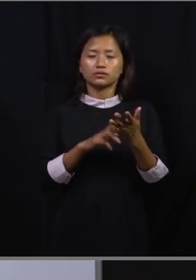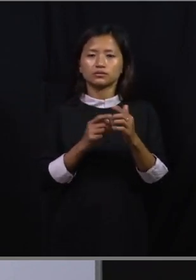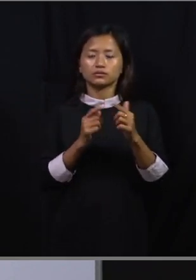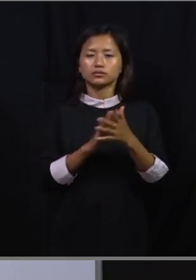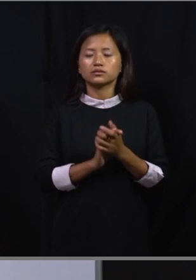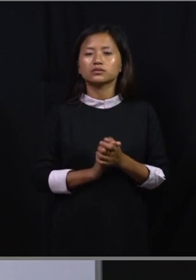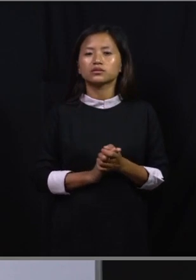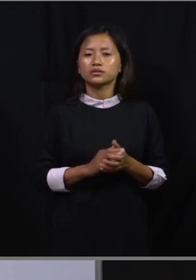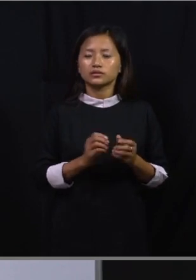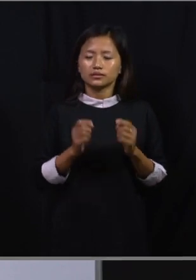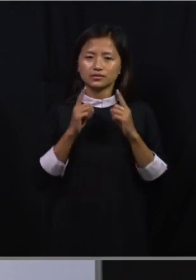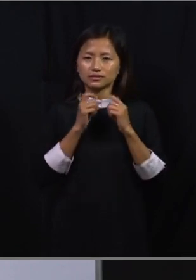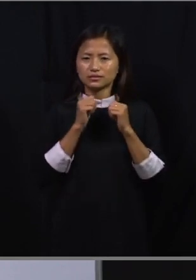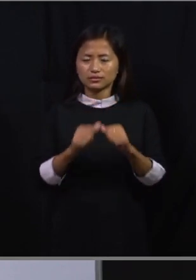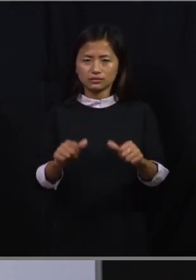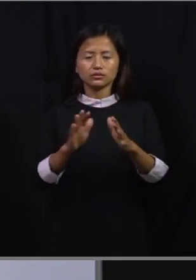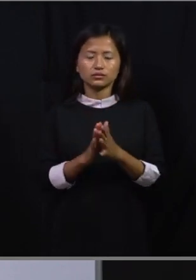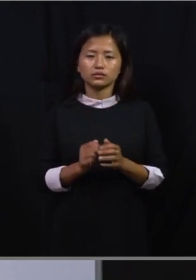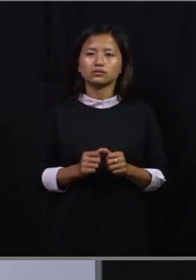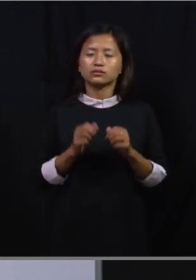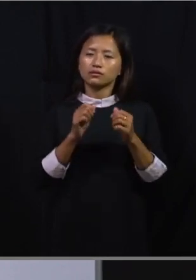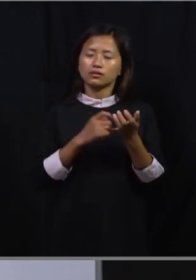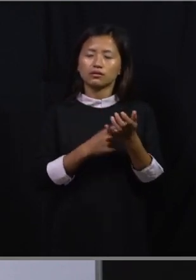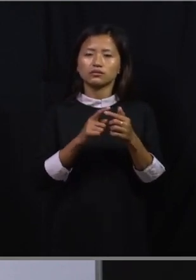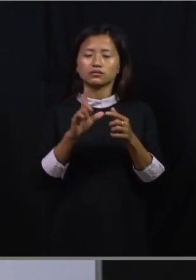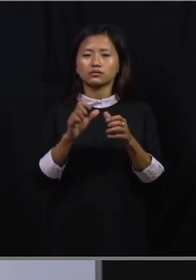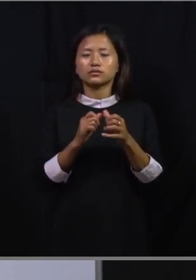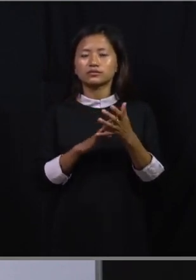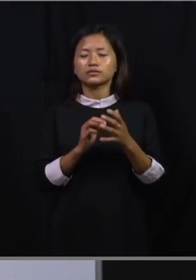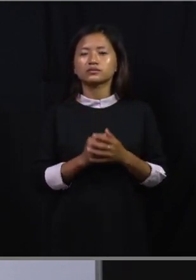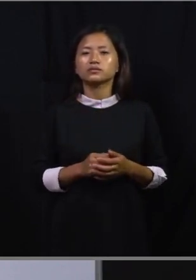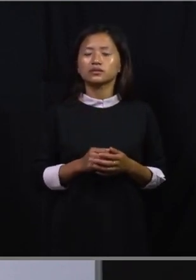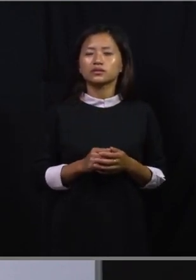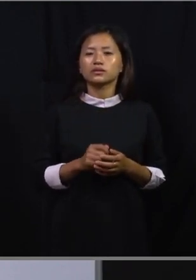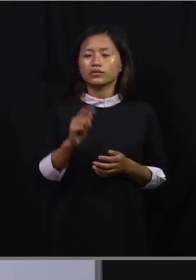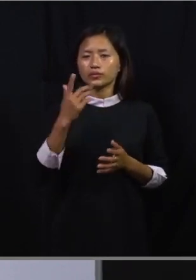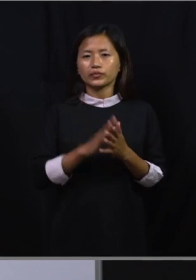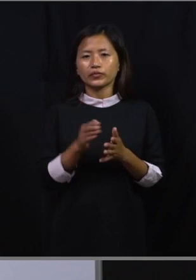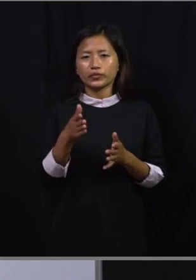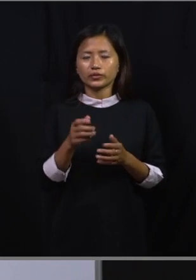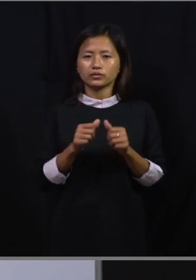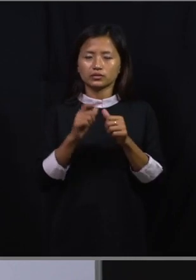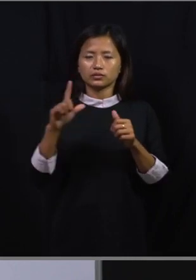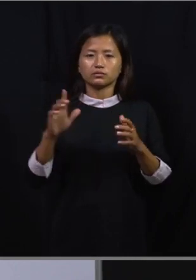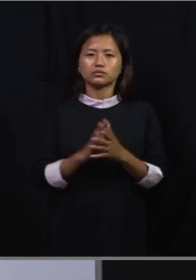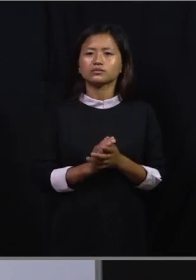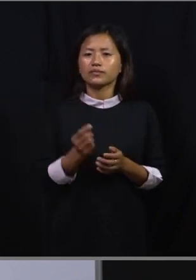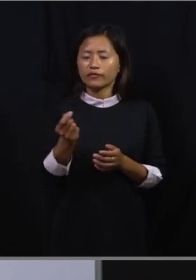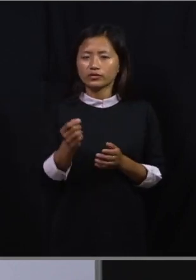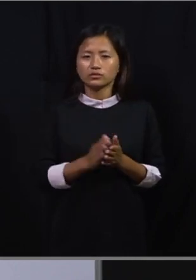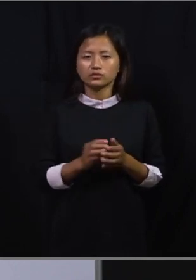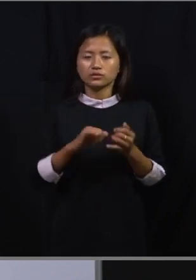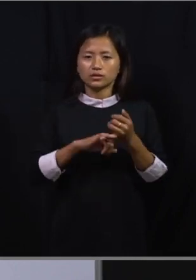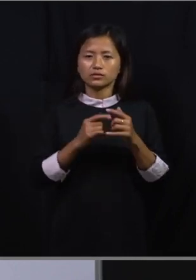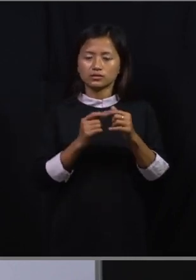non-alignment movement is still relevant. So we'll go to the first one. The non-alignment is not relevant. There are few statements